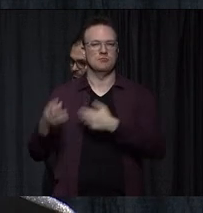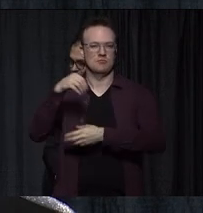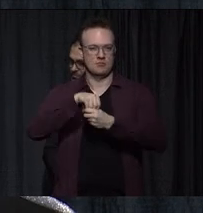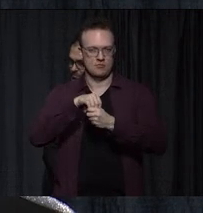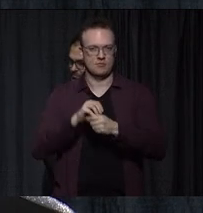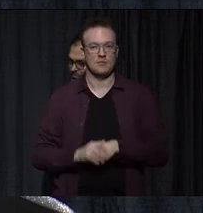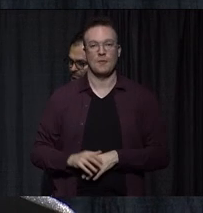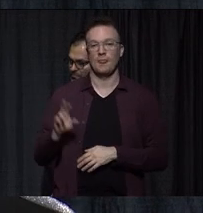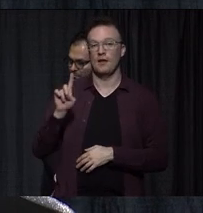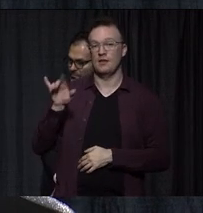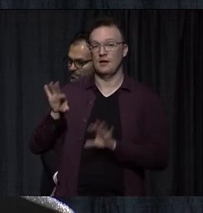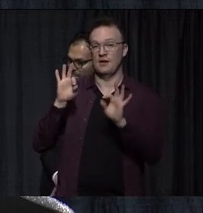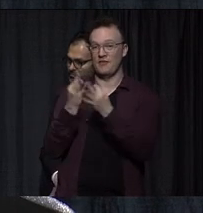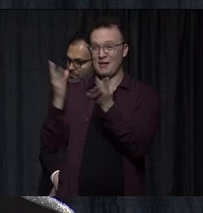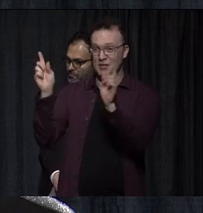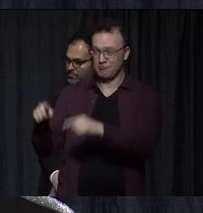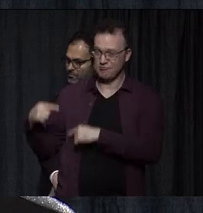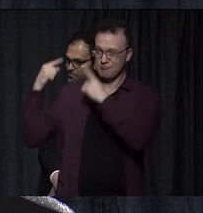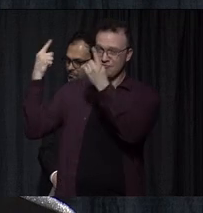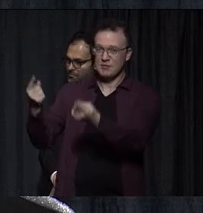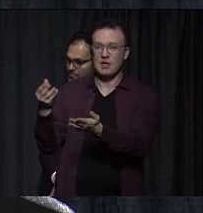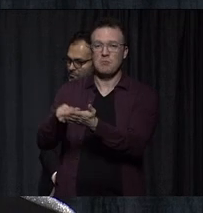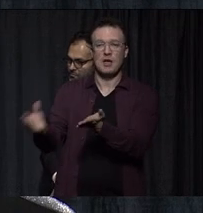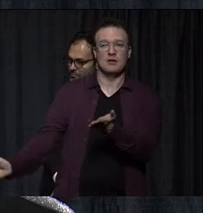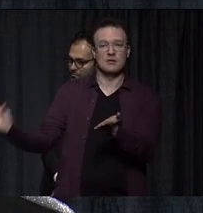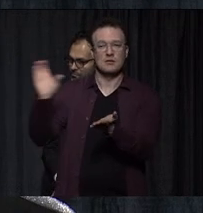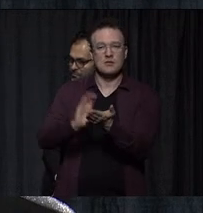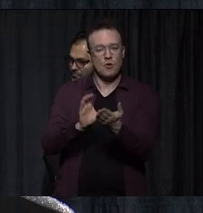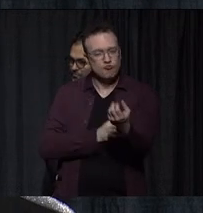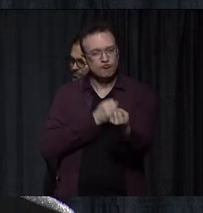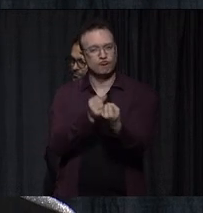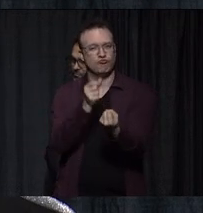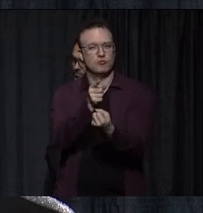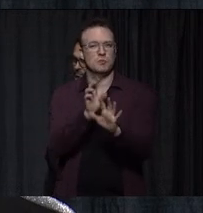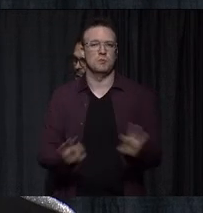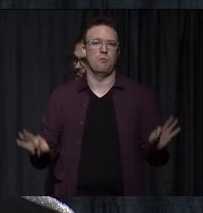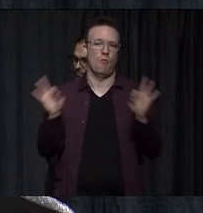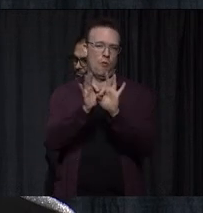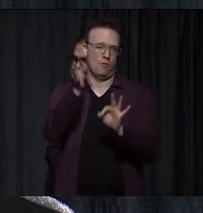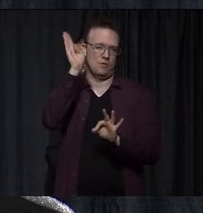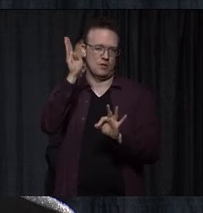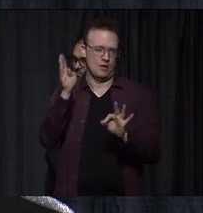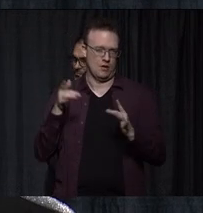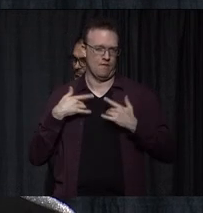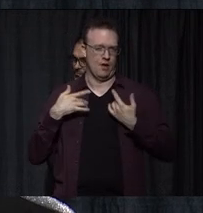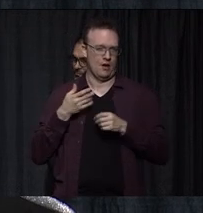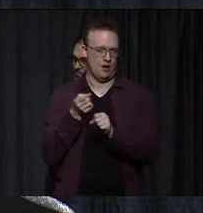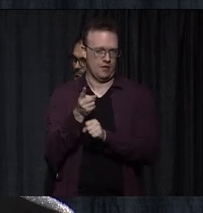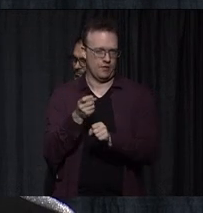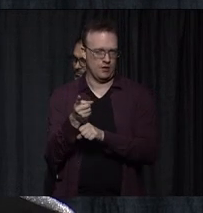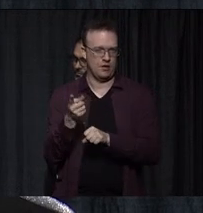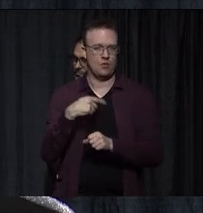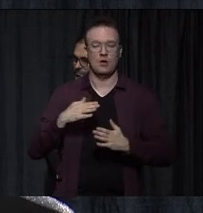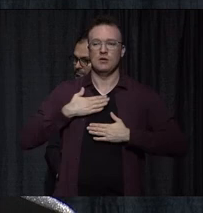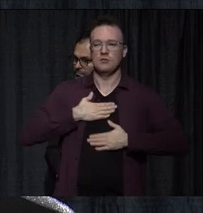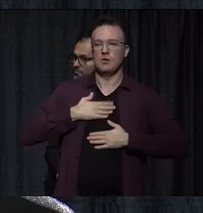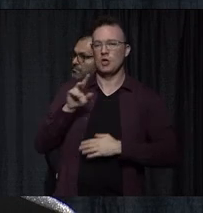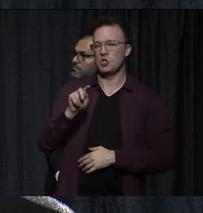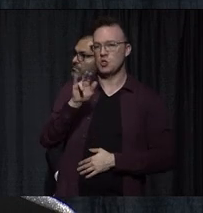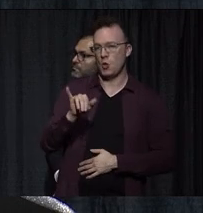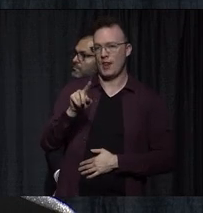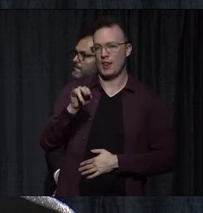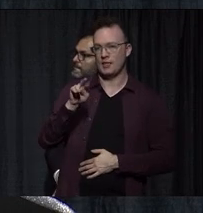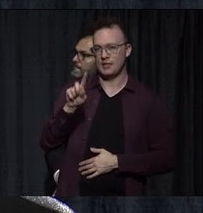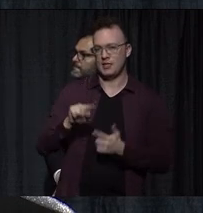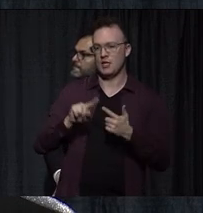the Lundy family has been extraordinarily generous in its support of this important lecture. We are pleased that Tony Lundy and